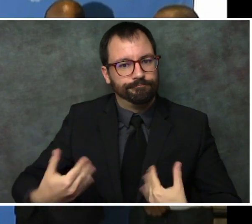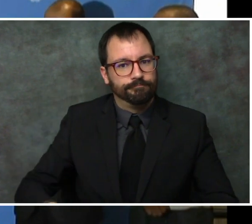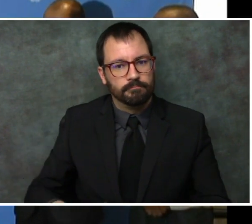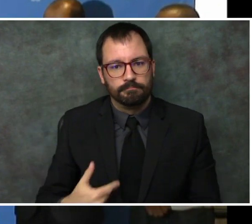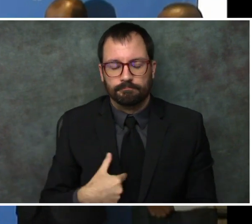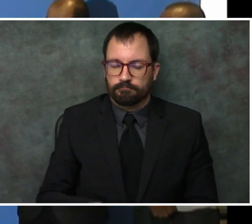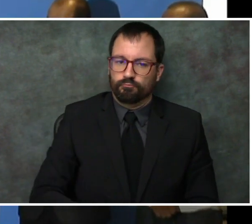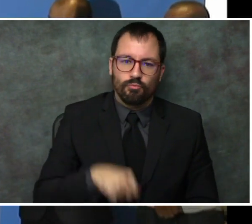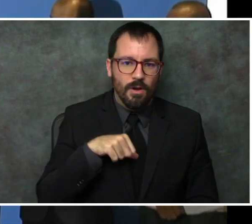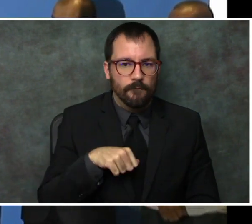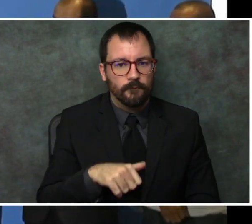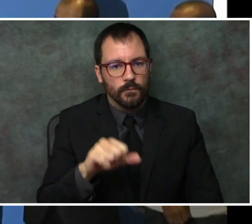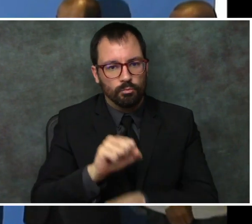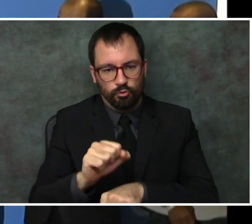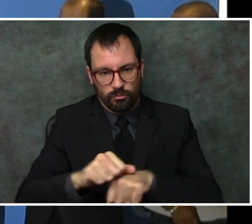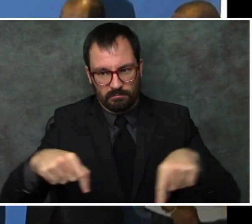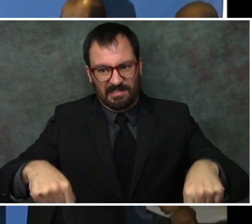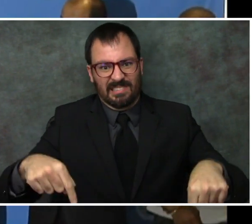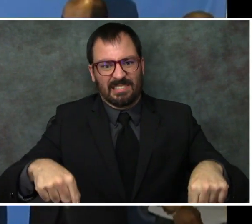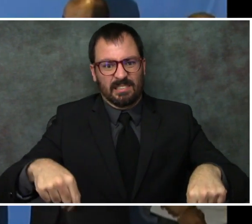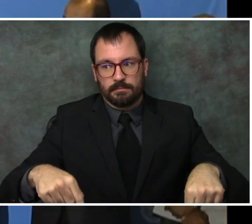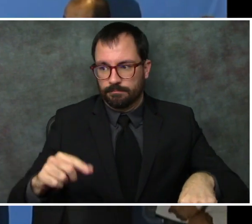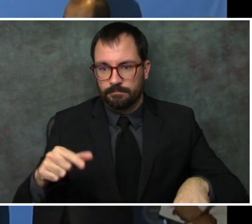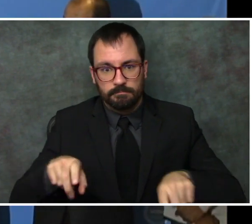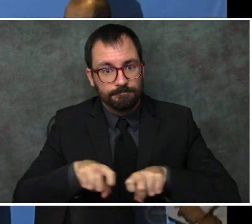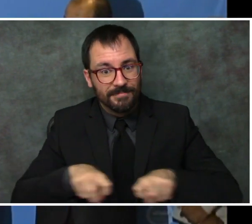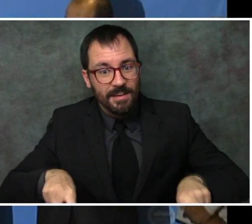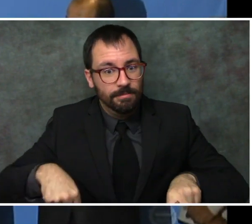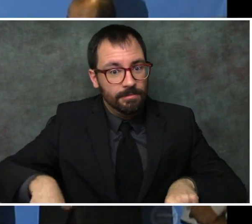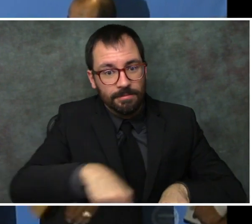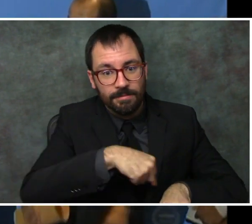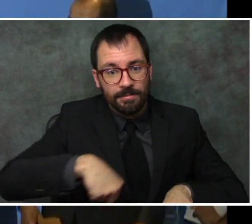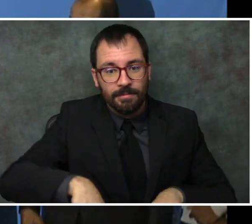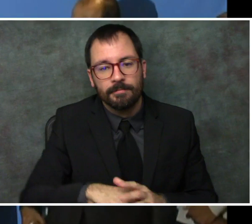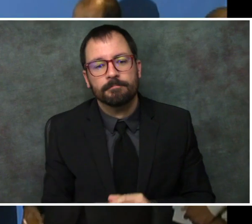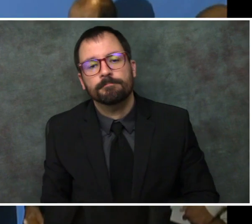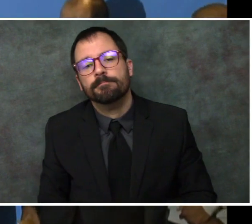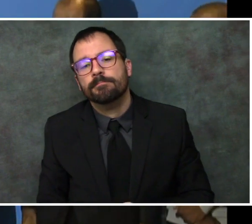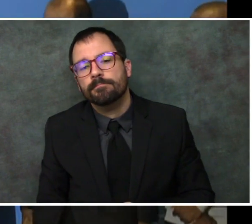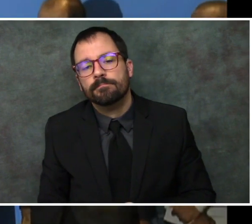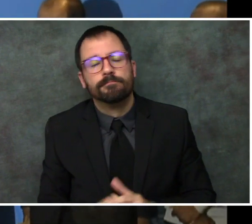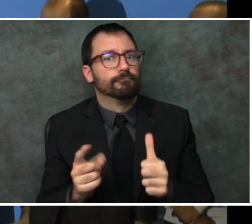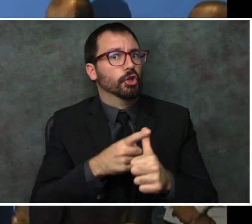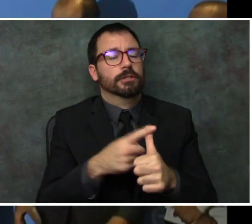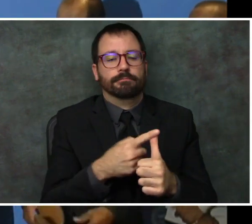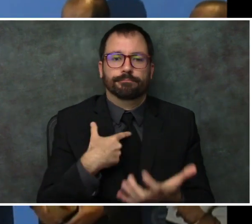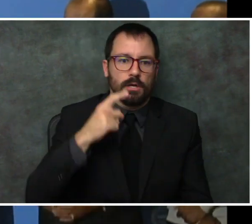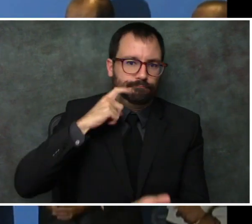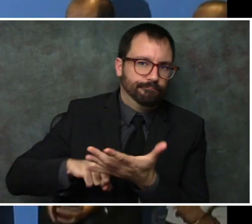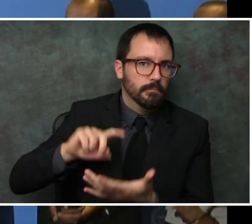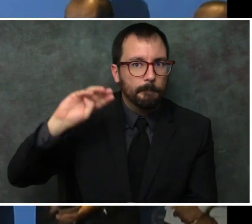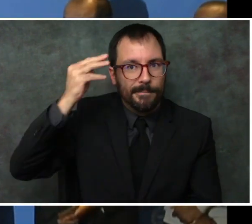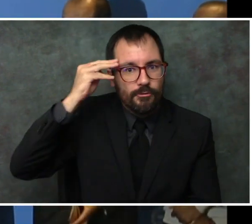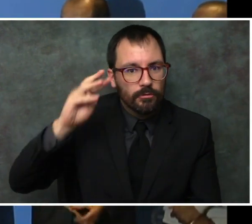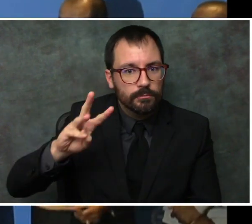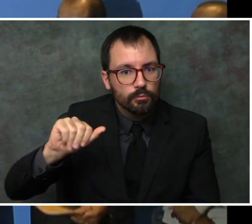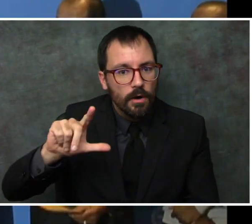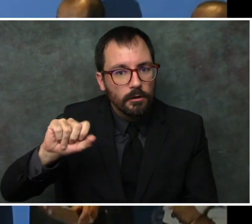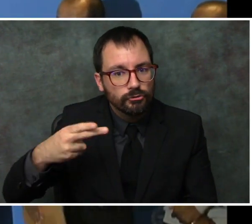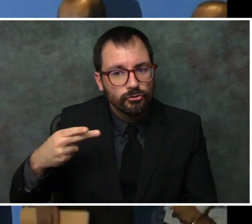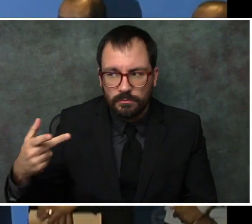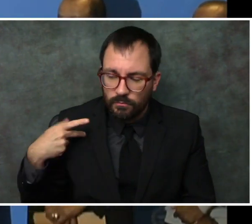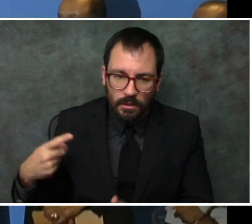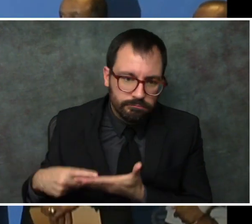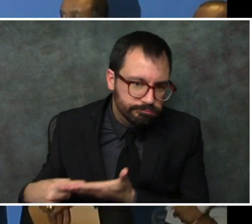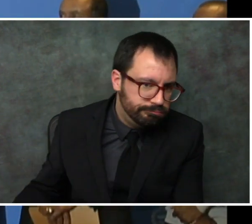I'm very proud of the work that was done by our panel. First of all, I'd like to thank Mayor Walsh. We had many discussions